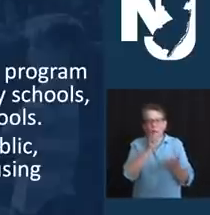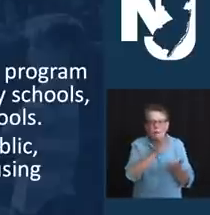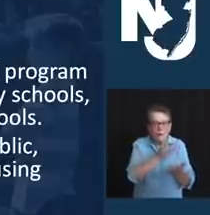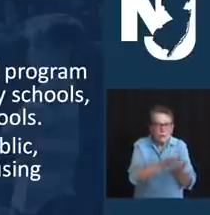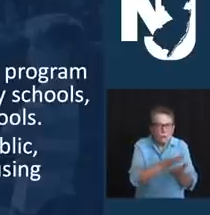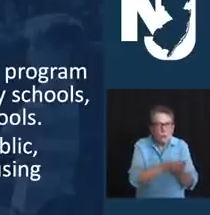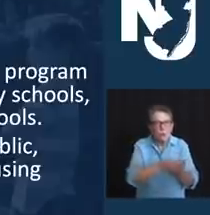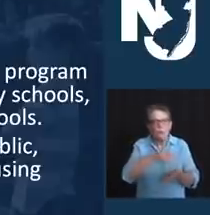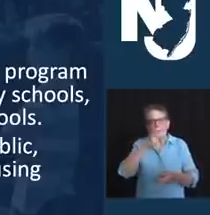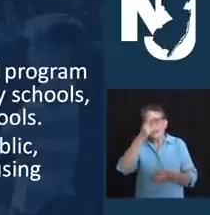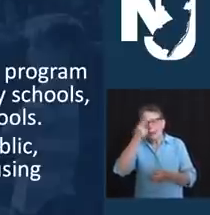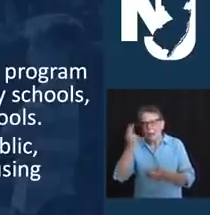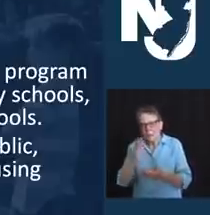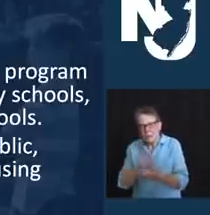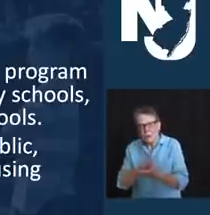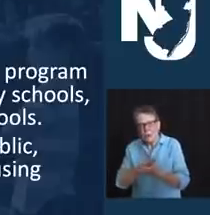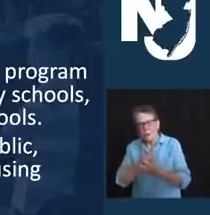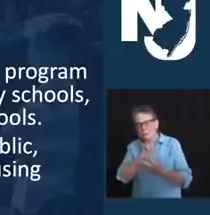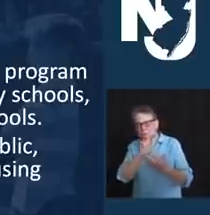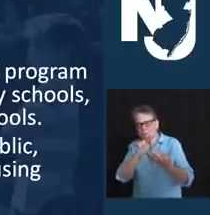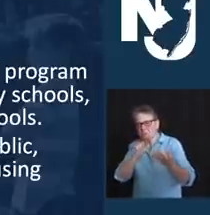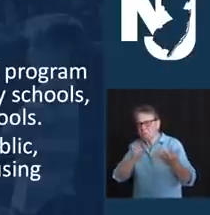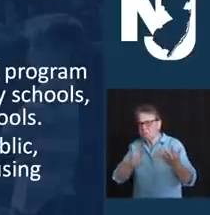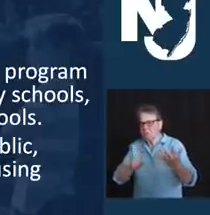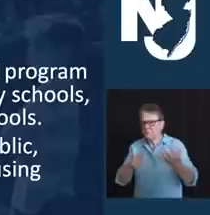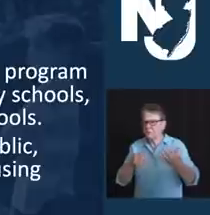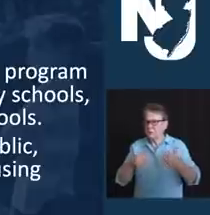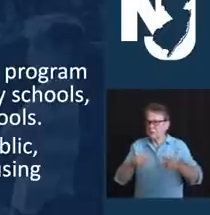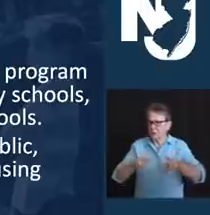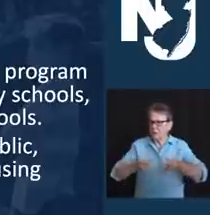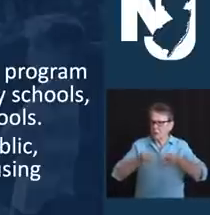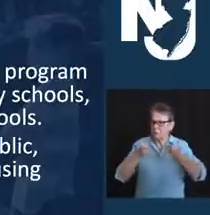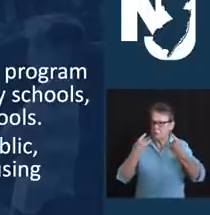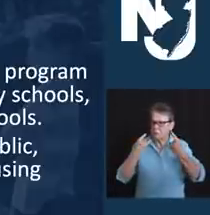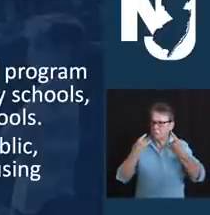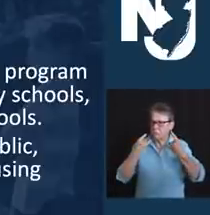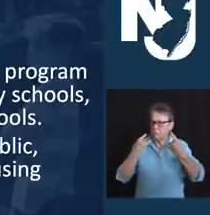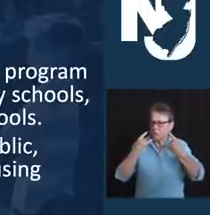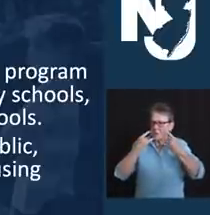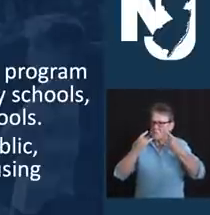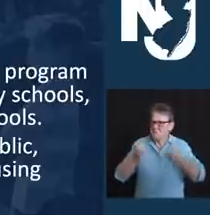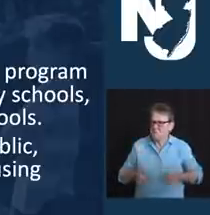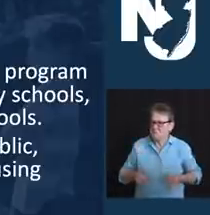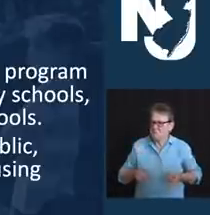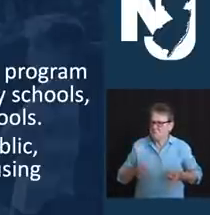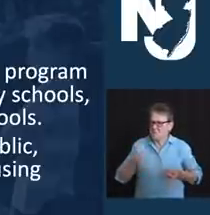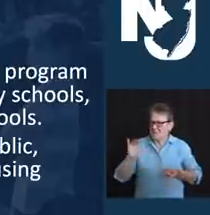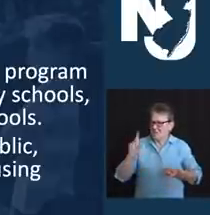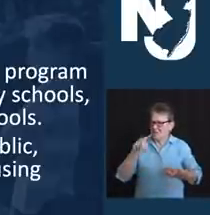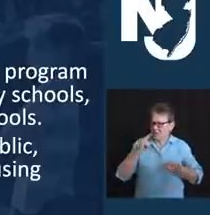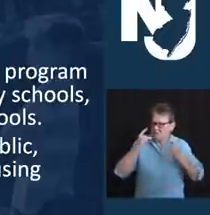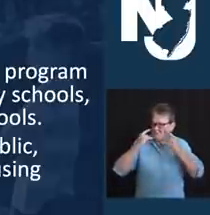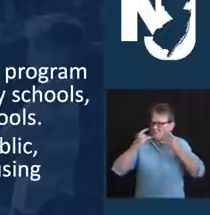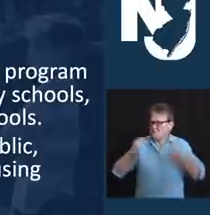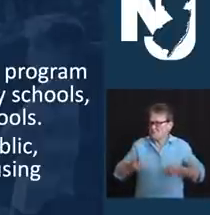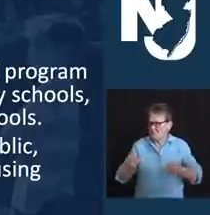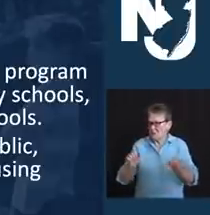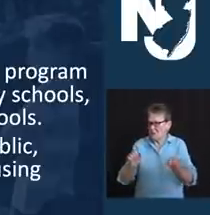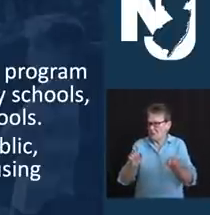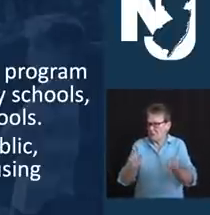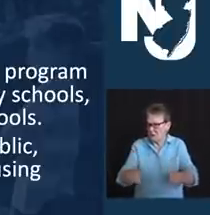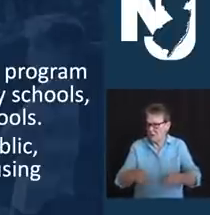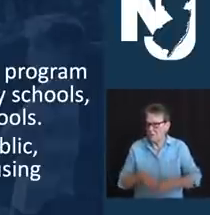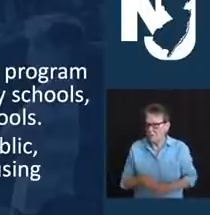schools, including both charter and Renaissance schools. In each of these cases, existing requirements for masking will be